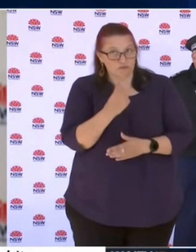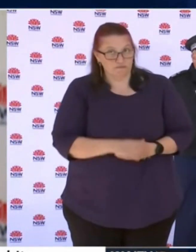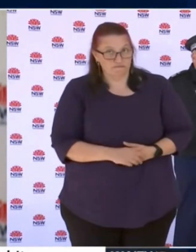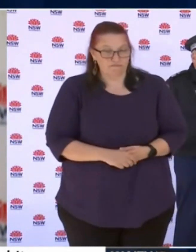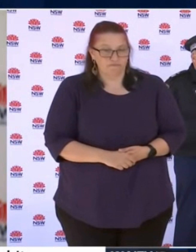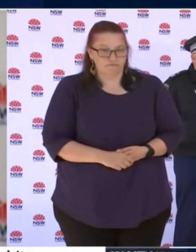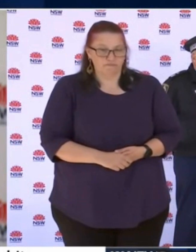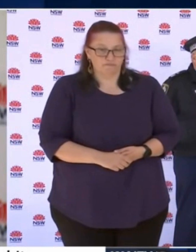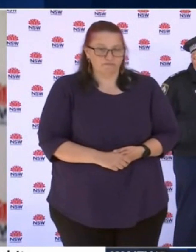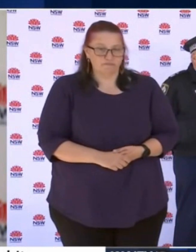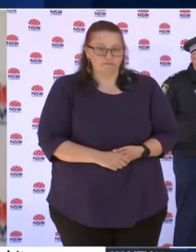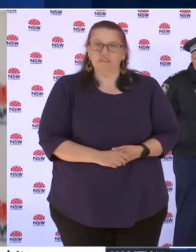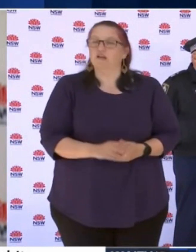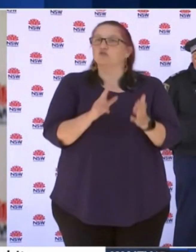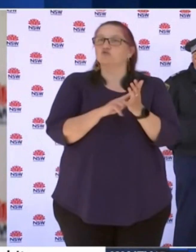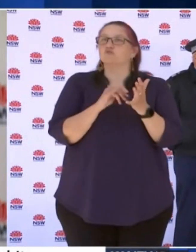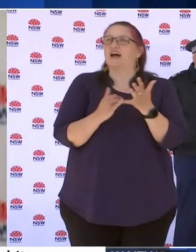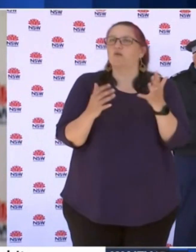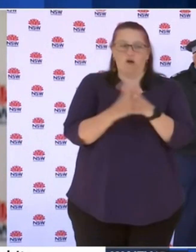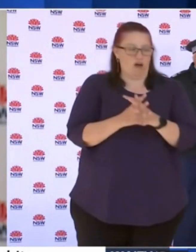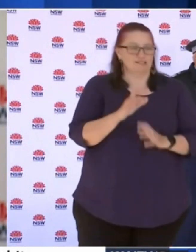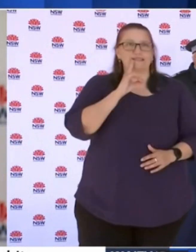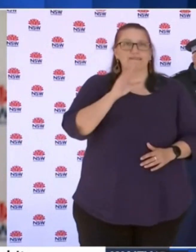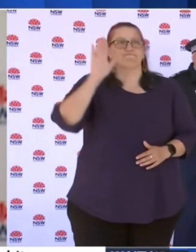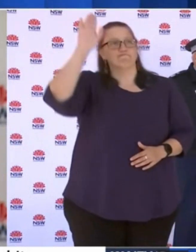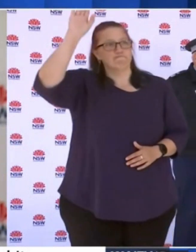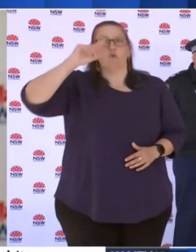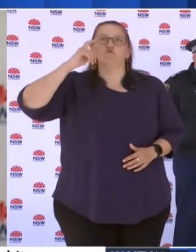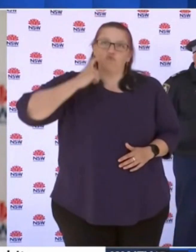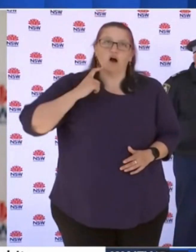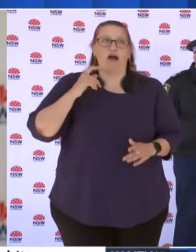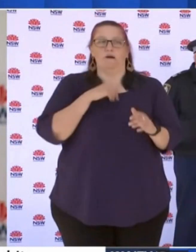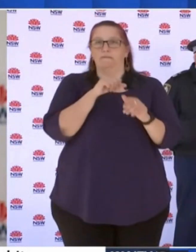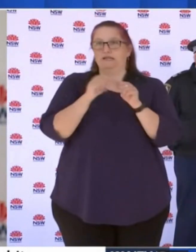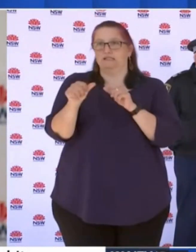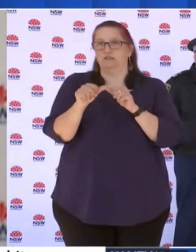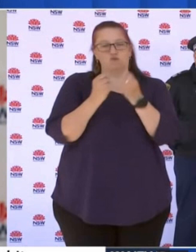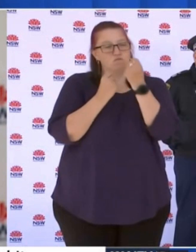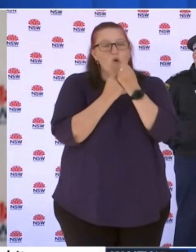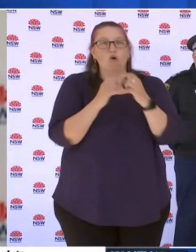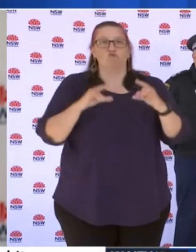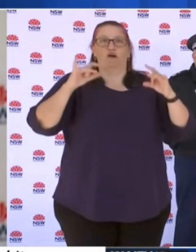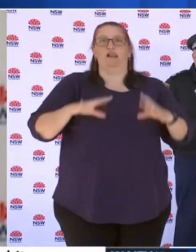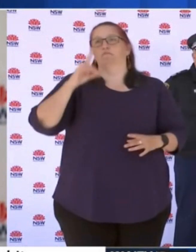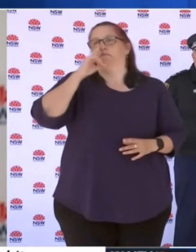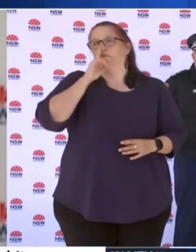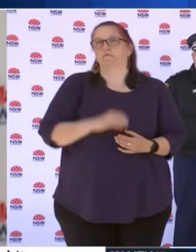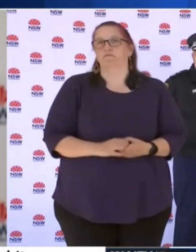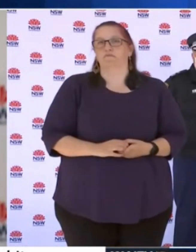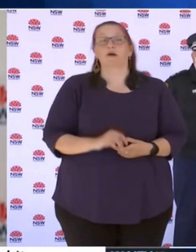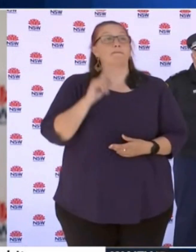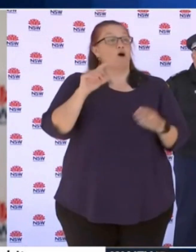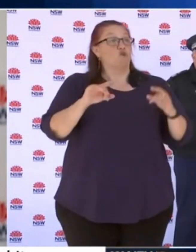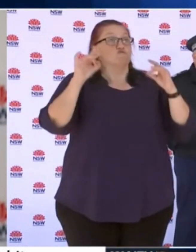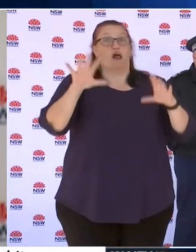is always the first to put our hands up and say, we will do our fair share, we will do what's right by our nation. But if the nation has made a decision